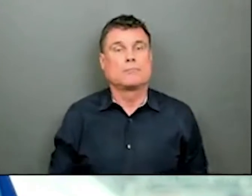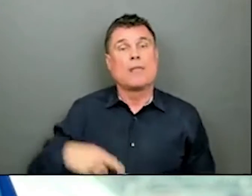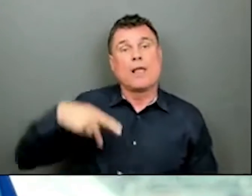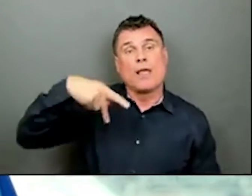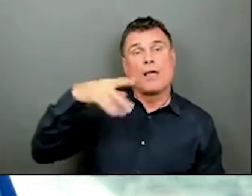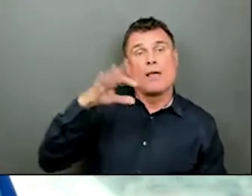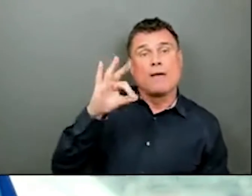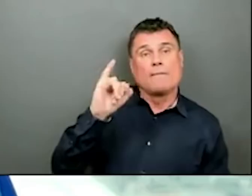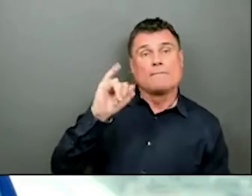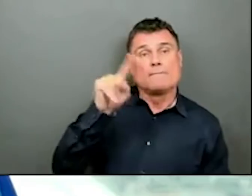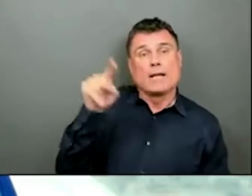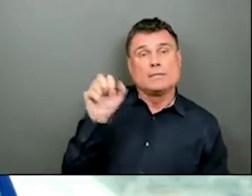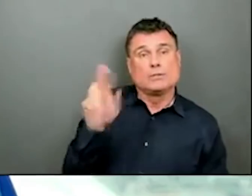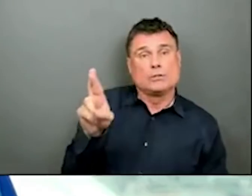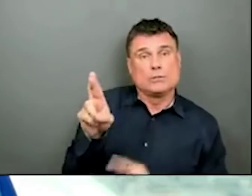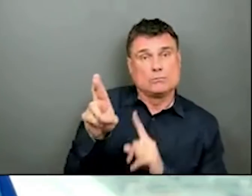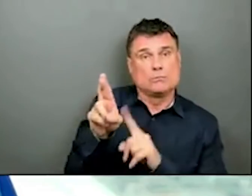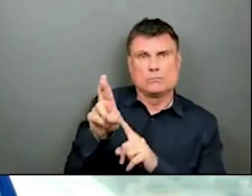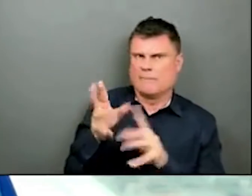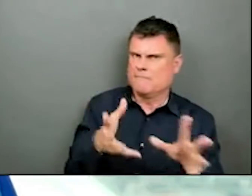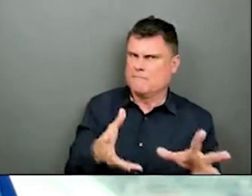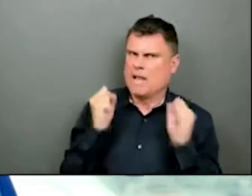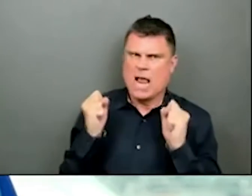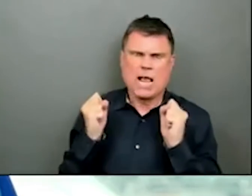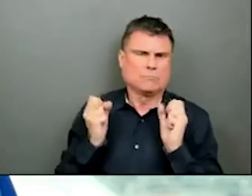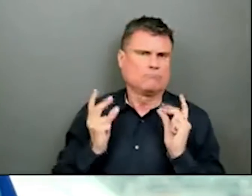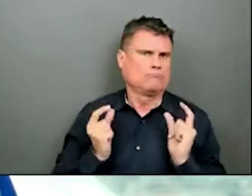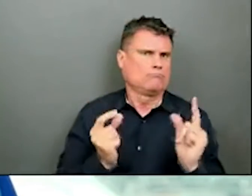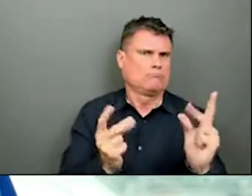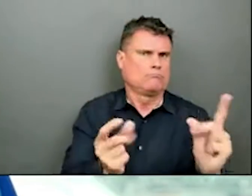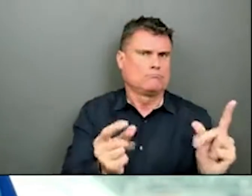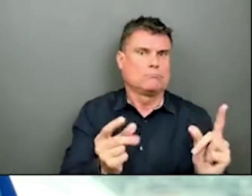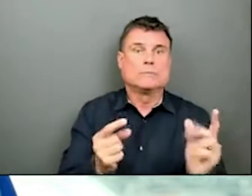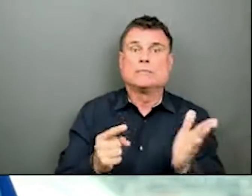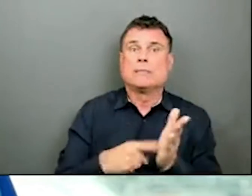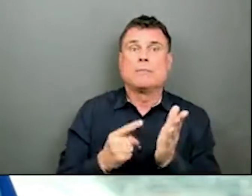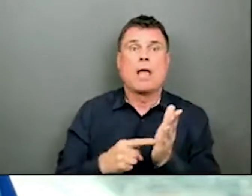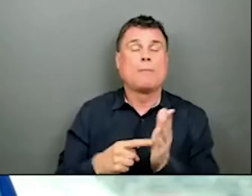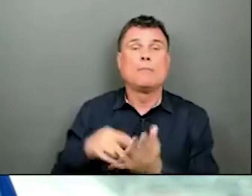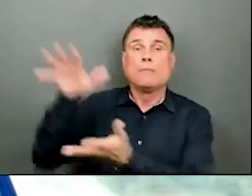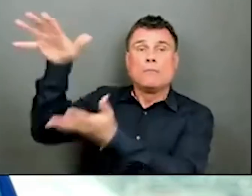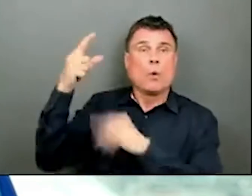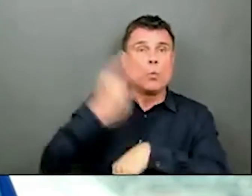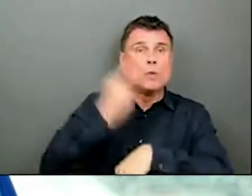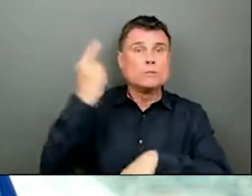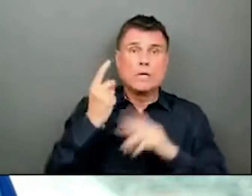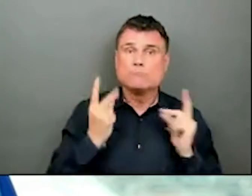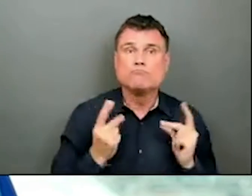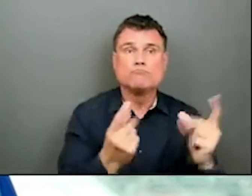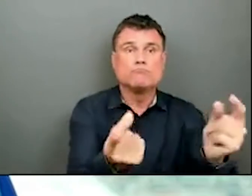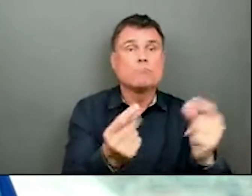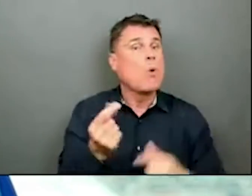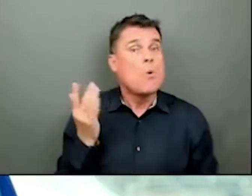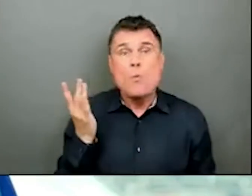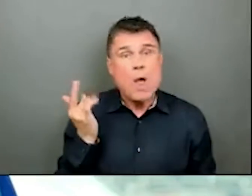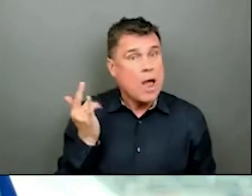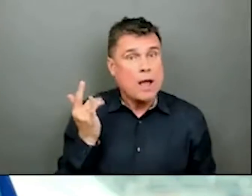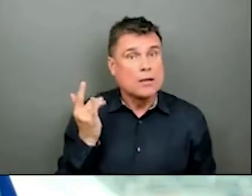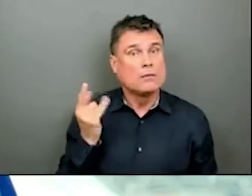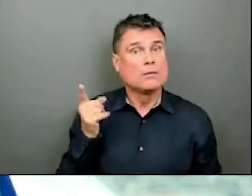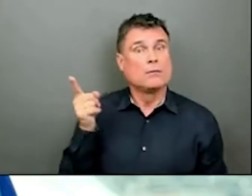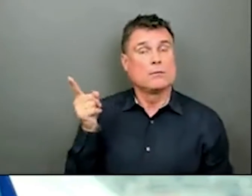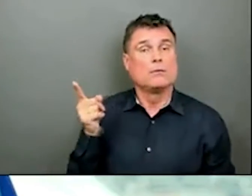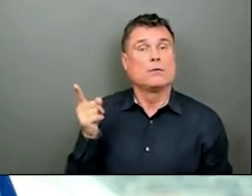Pfizer, we've had to move very quickly, and sometimes it'll be available in a day or two because we've had weeks where we